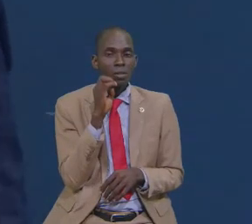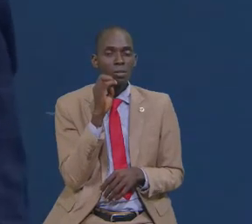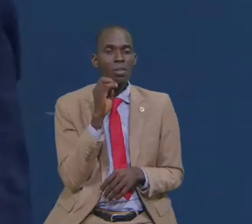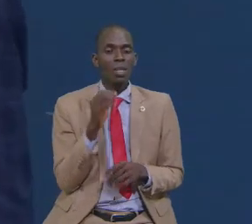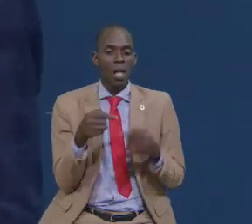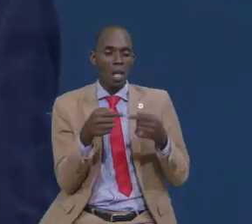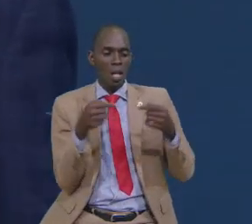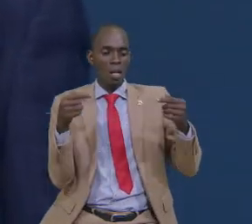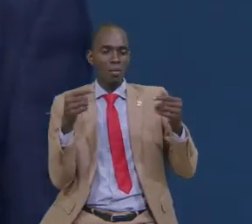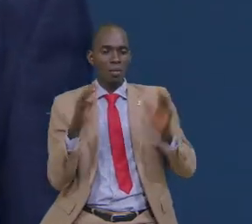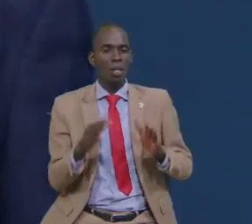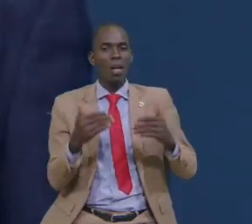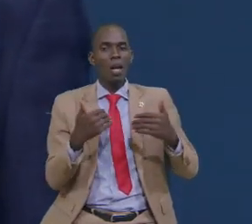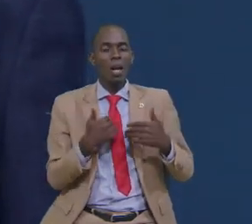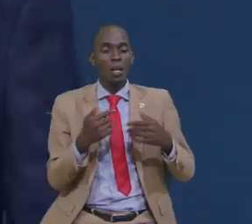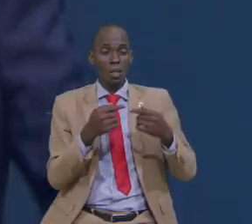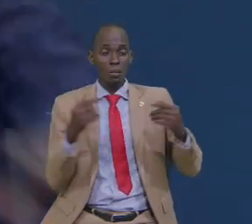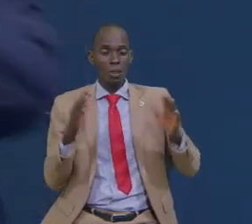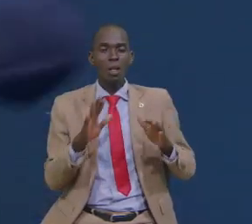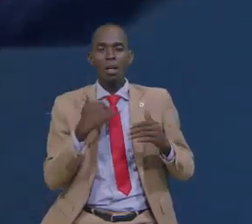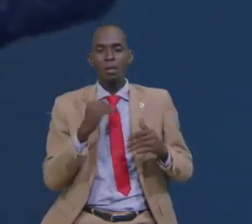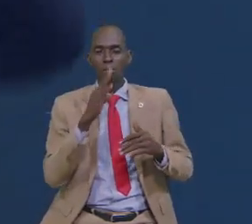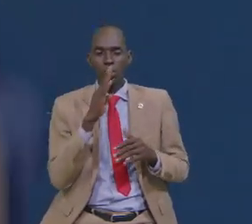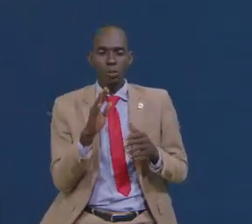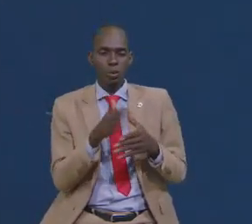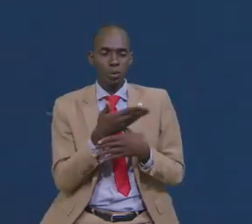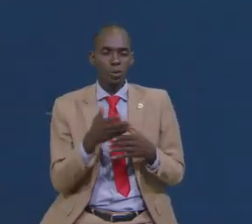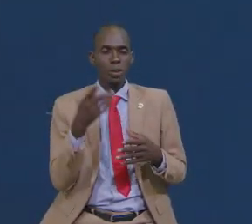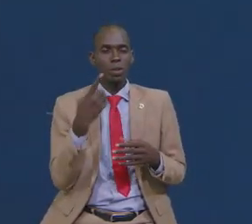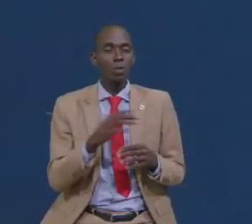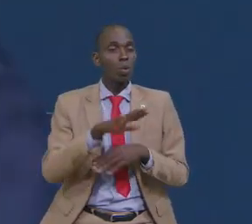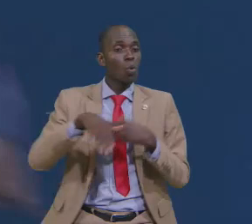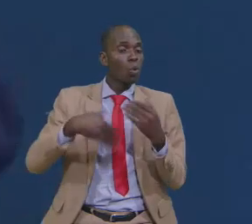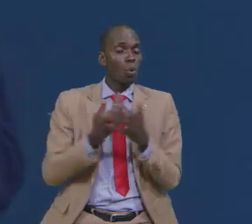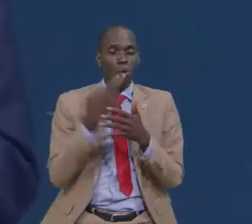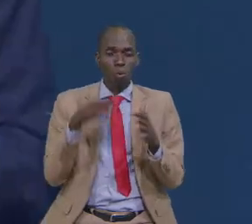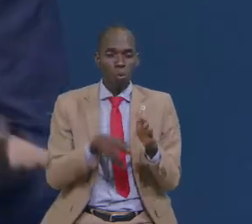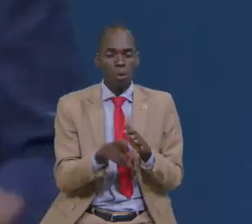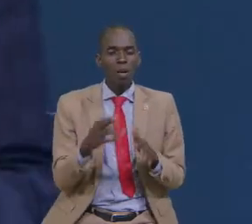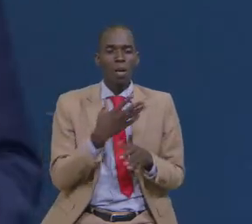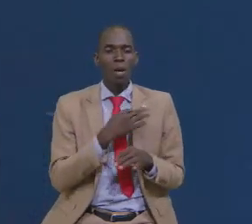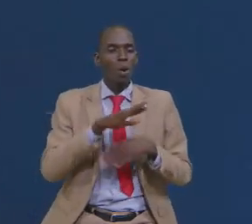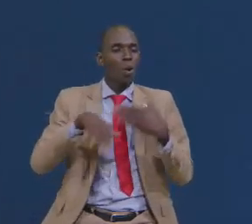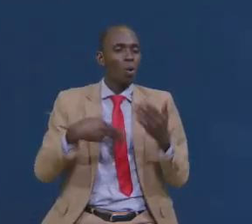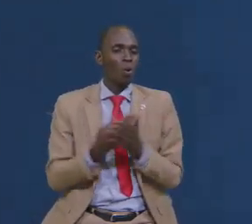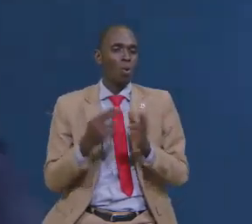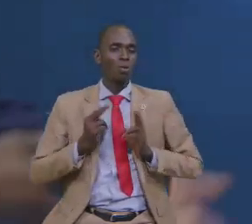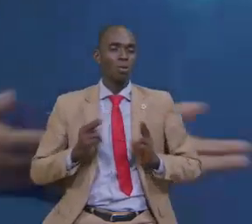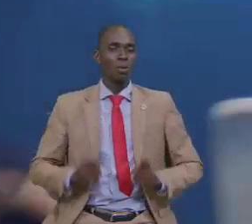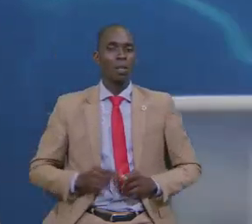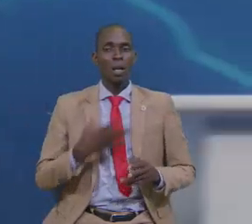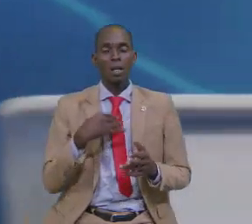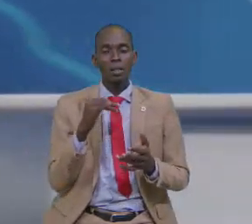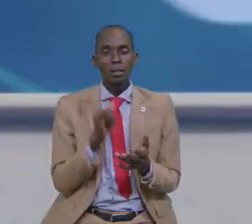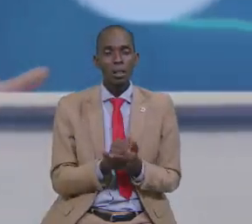been between the old serpentry and the whole of humanity and that whole serpent have